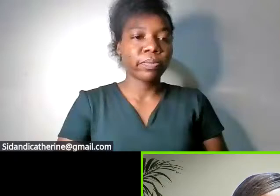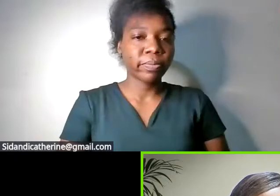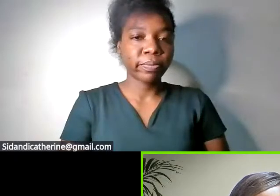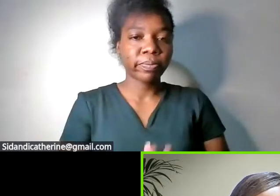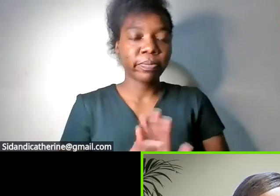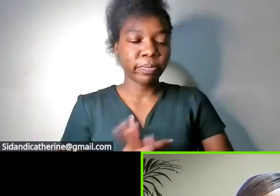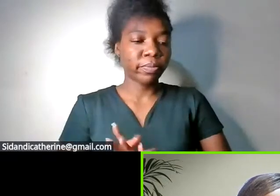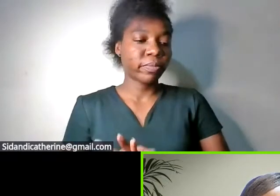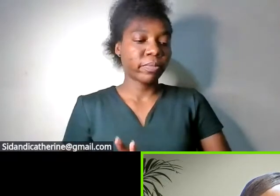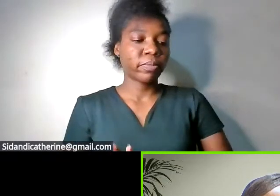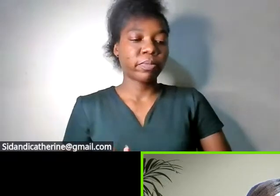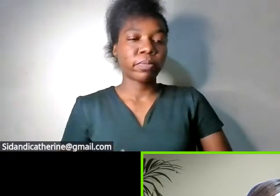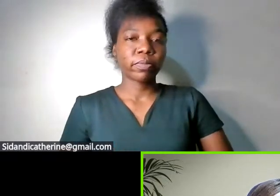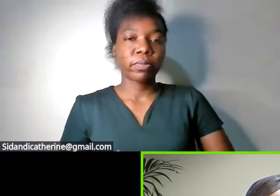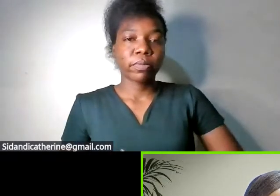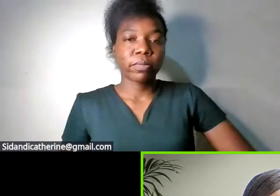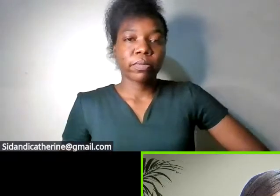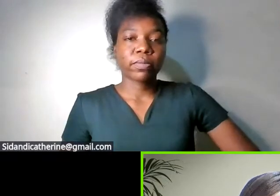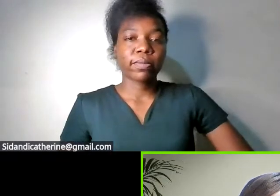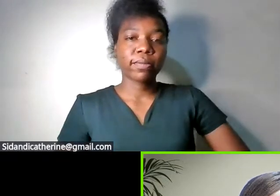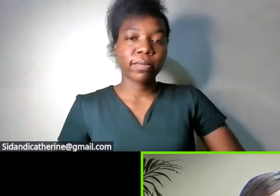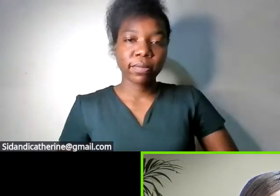Africa.